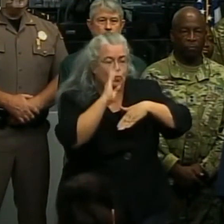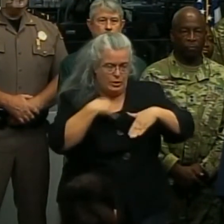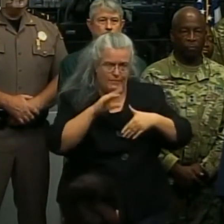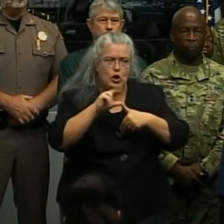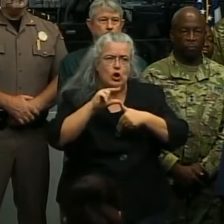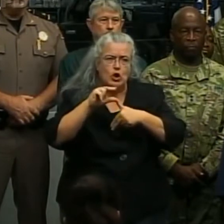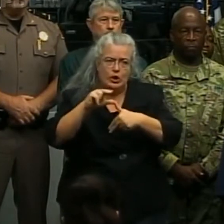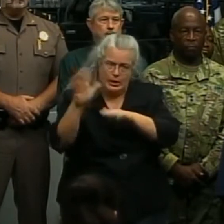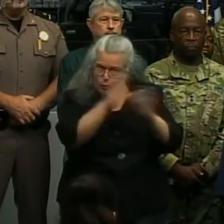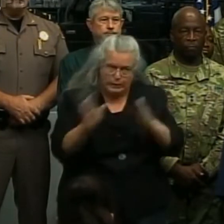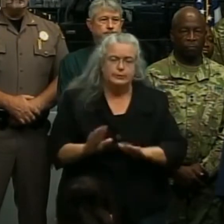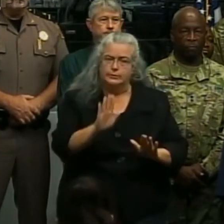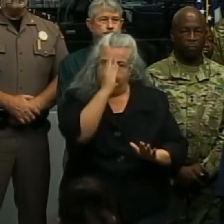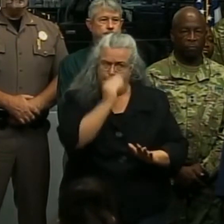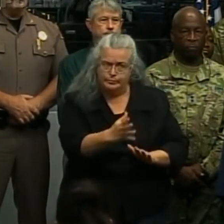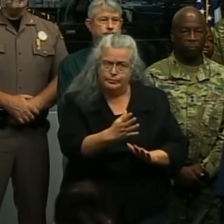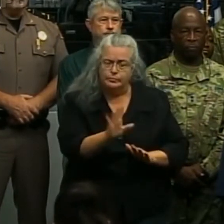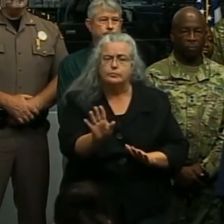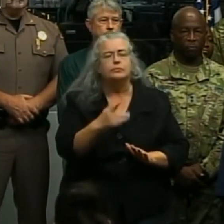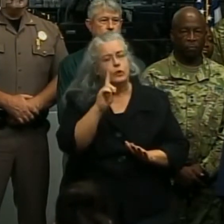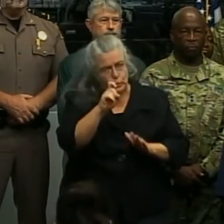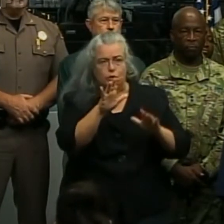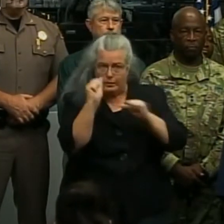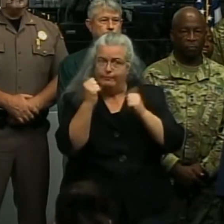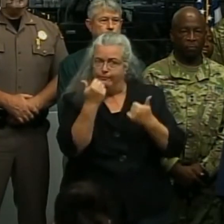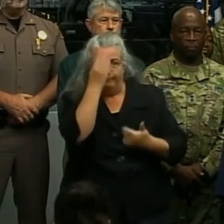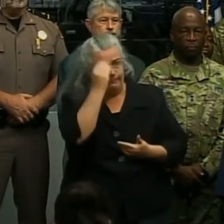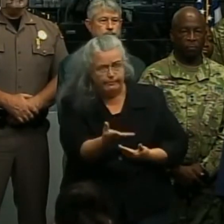winds. There are no excuses. You need to leave.